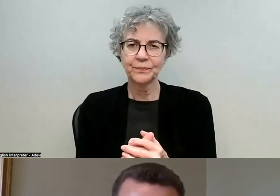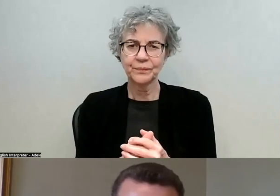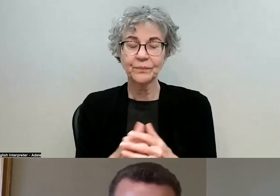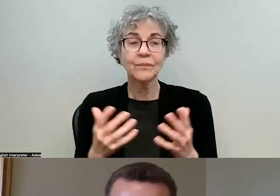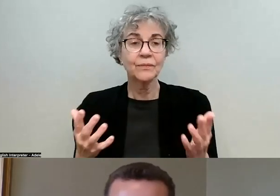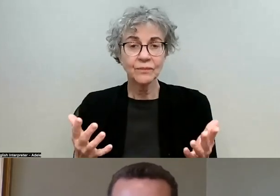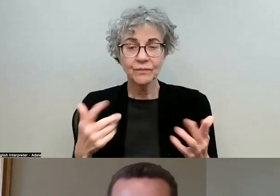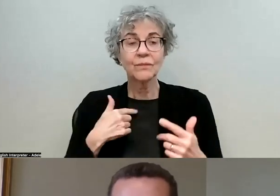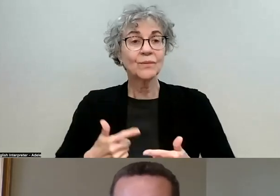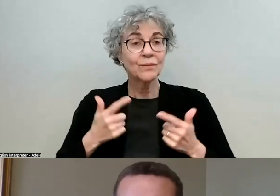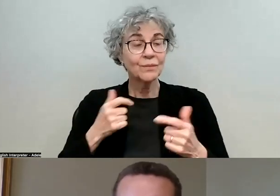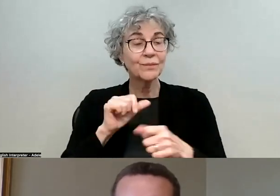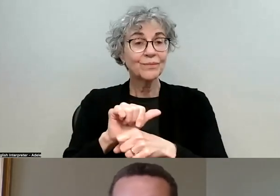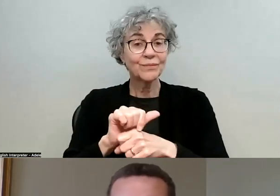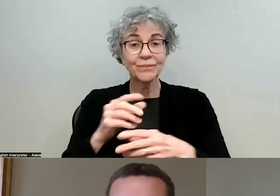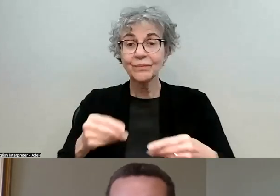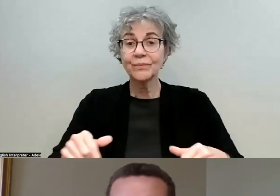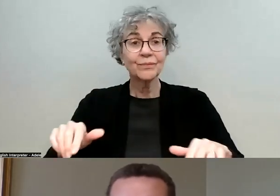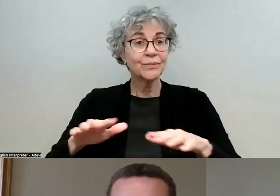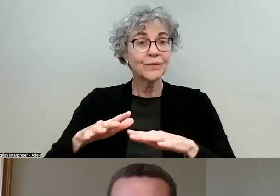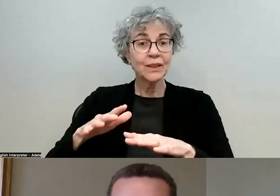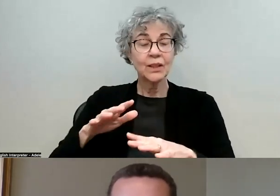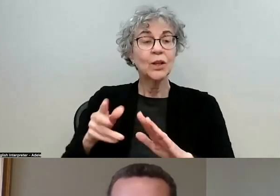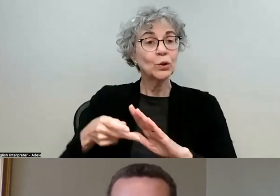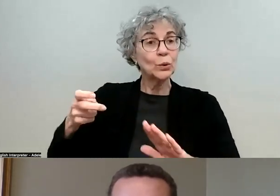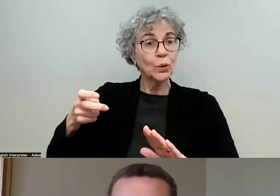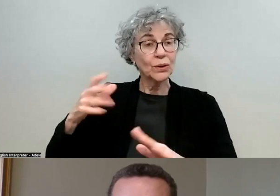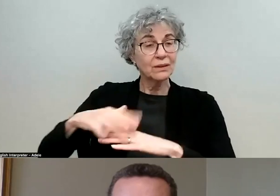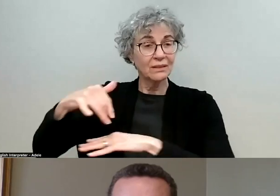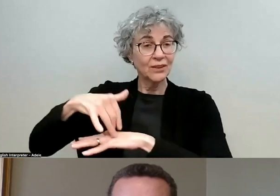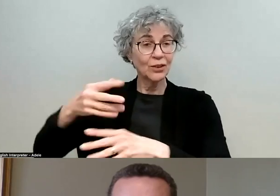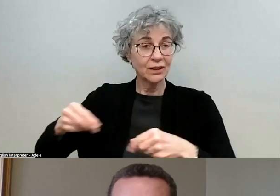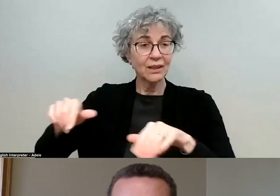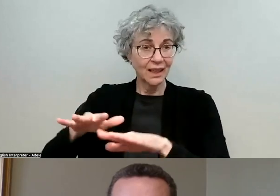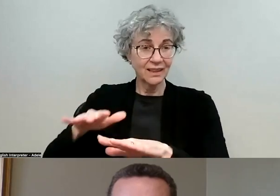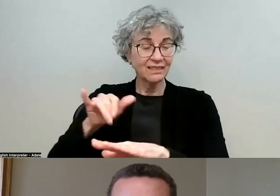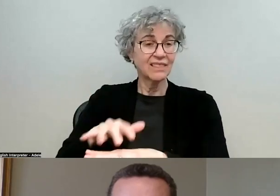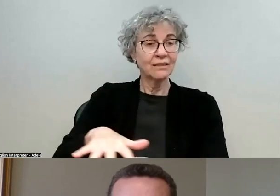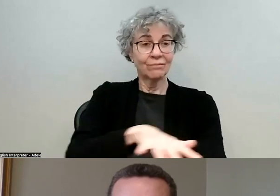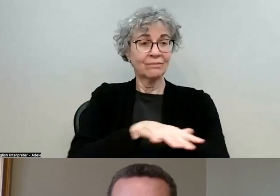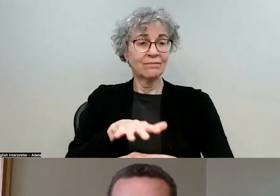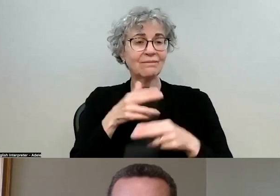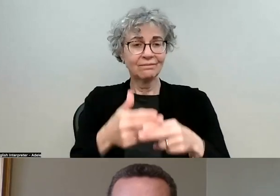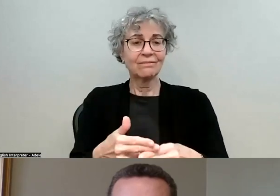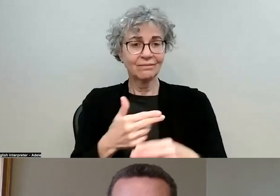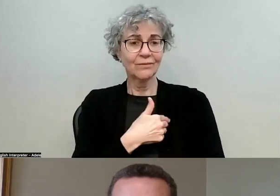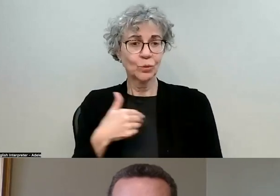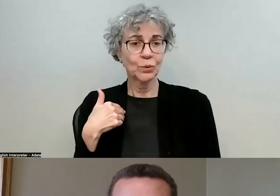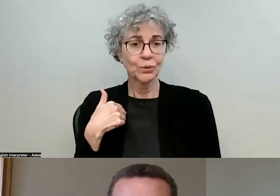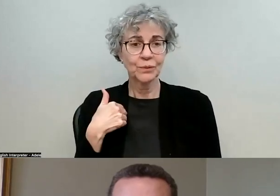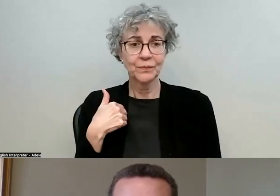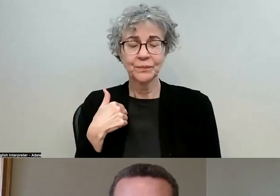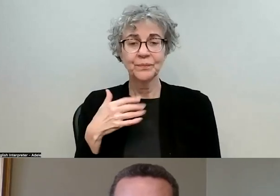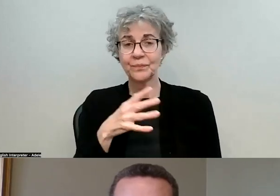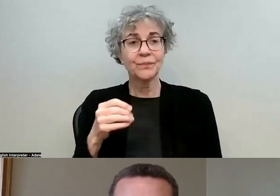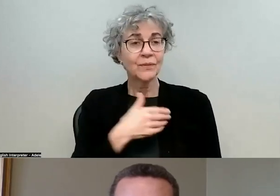So I live and work on stolen Indigenous land in what is currently known as Toronto.